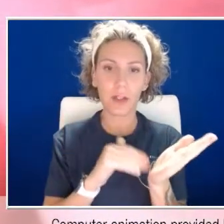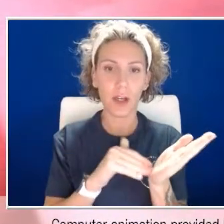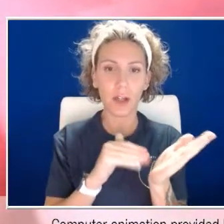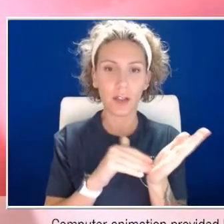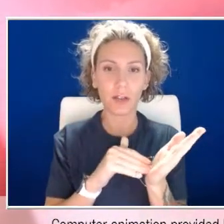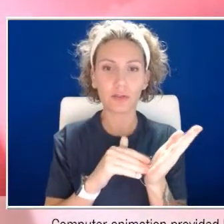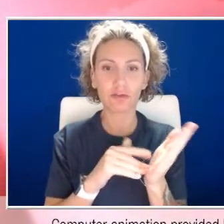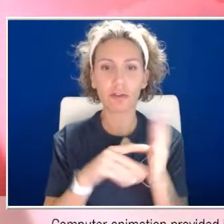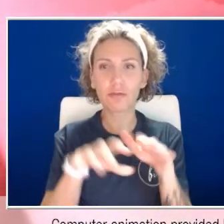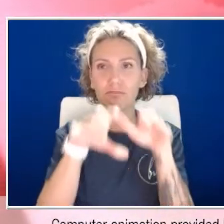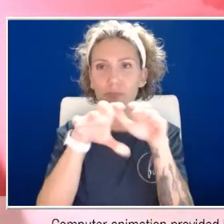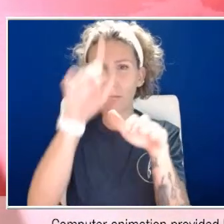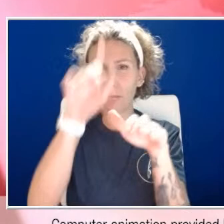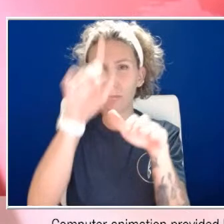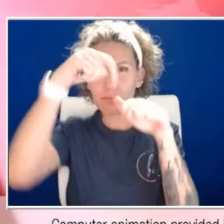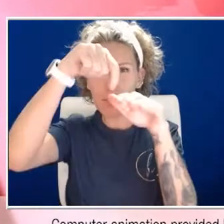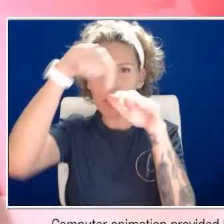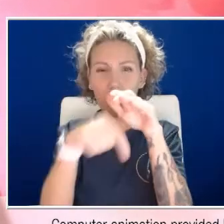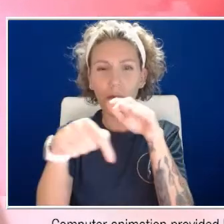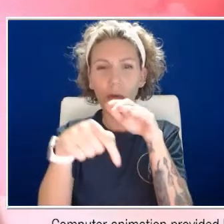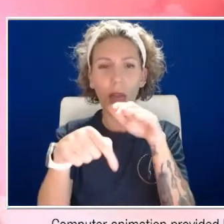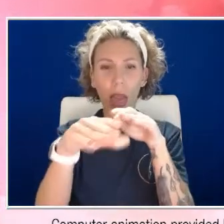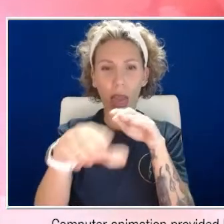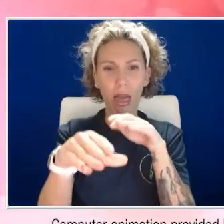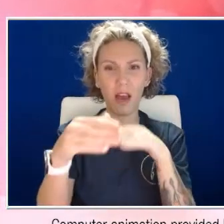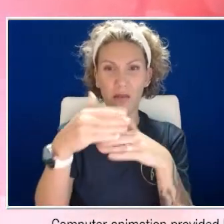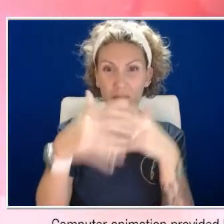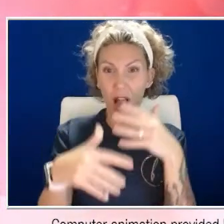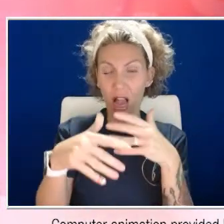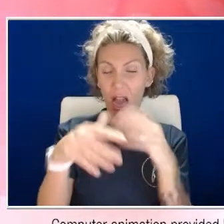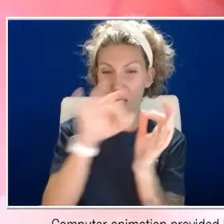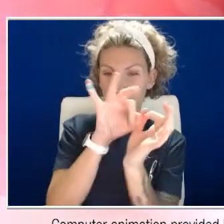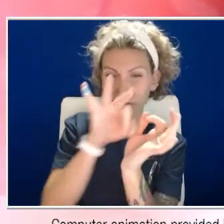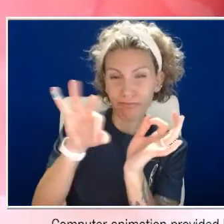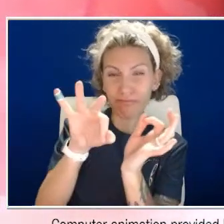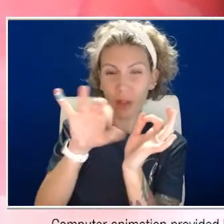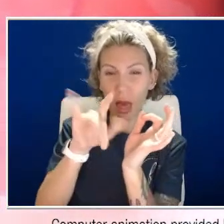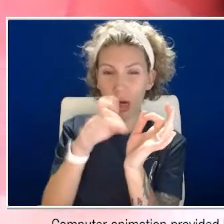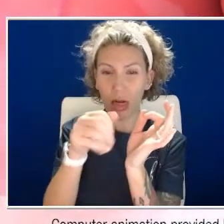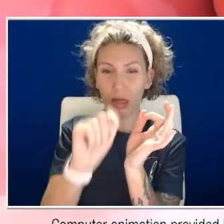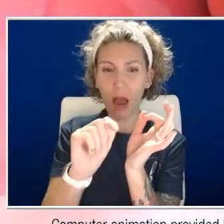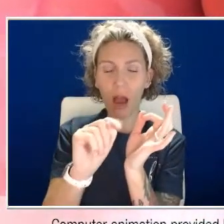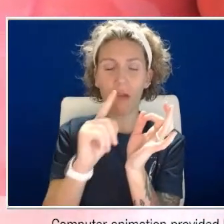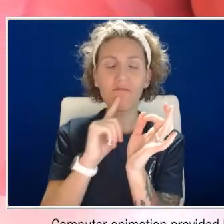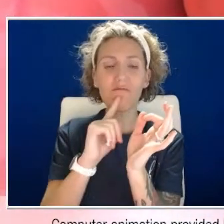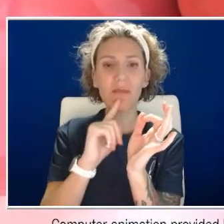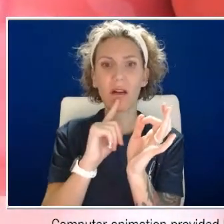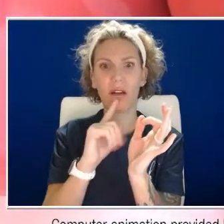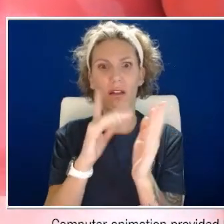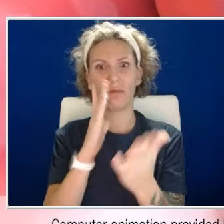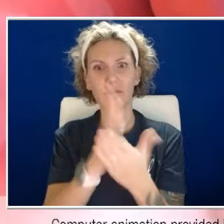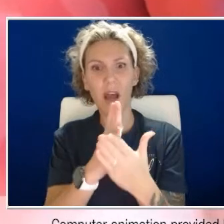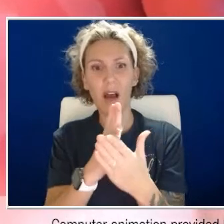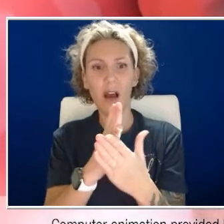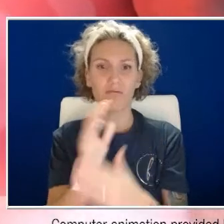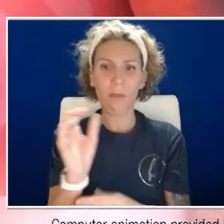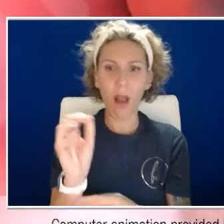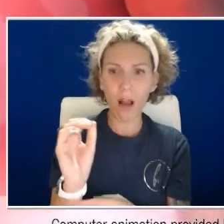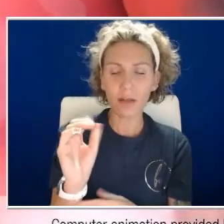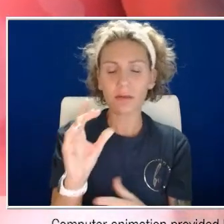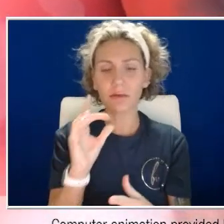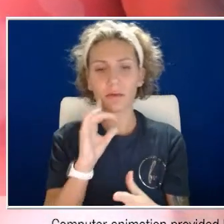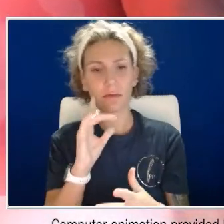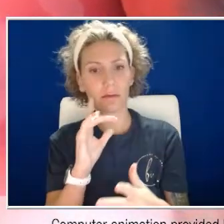the blood clot that was starving her brain of oxygen. But recovering from a stroke like that can take months, if not